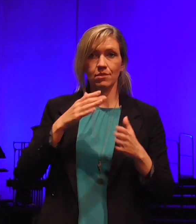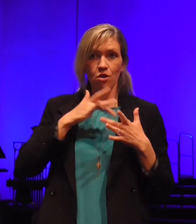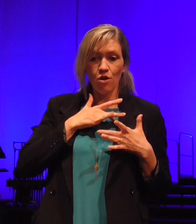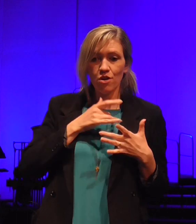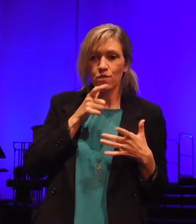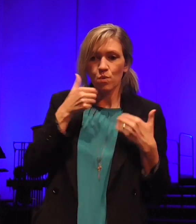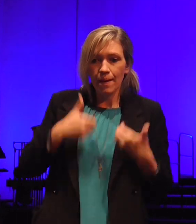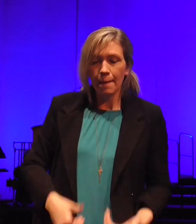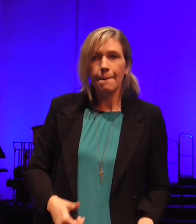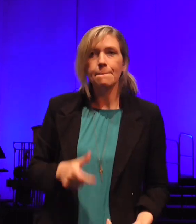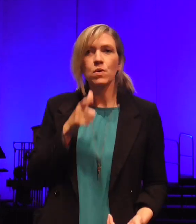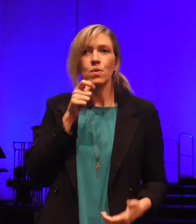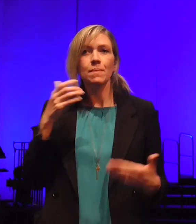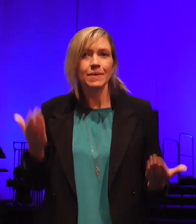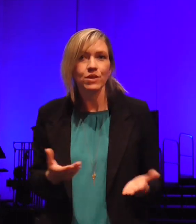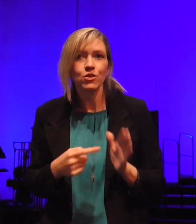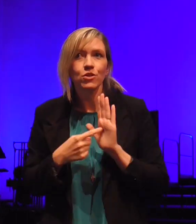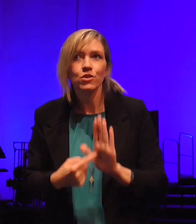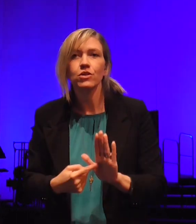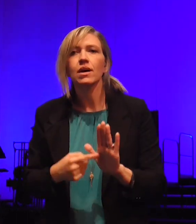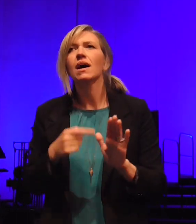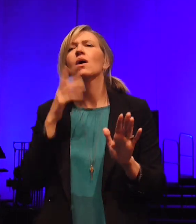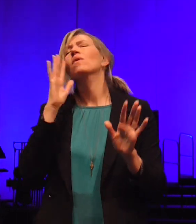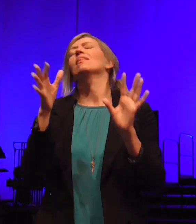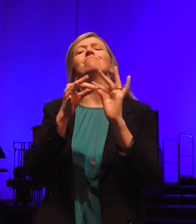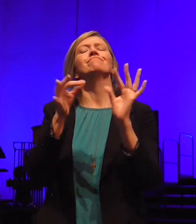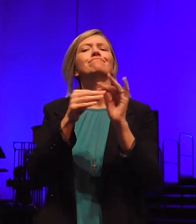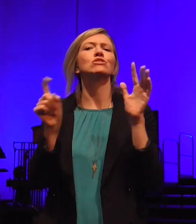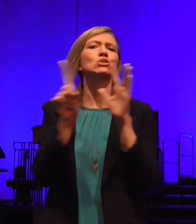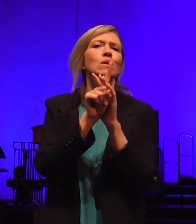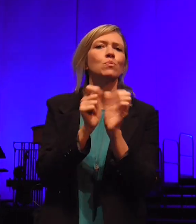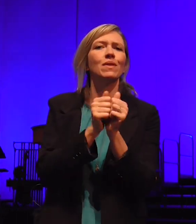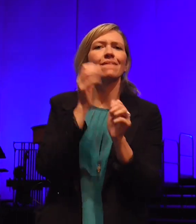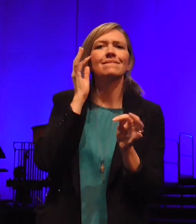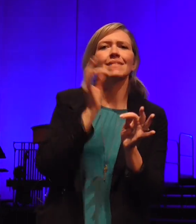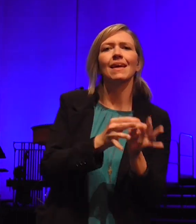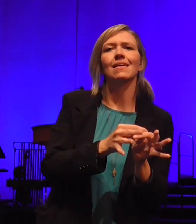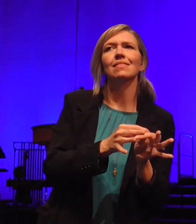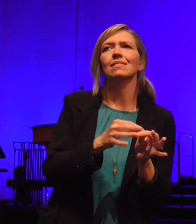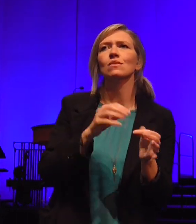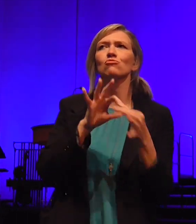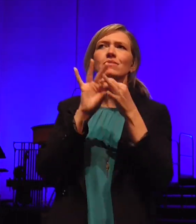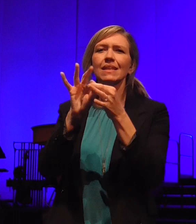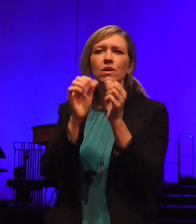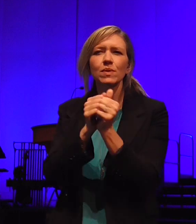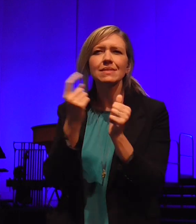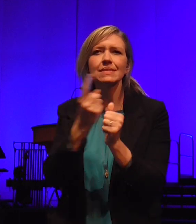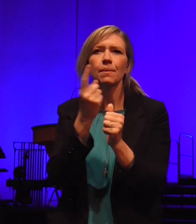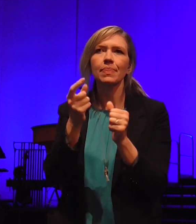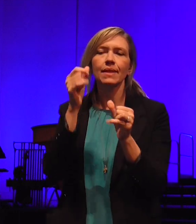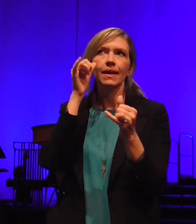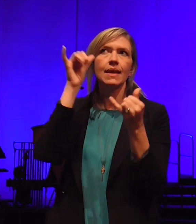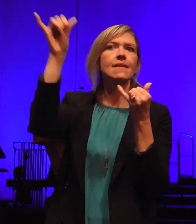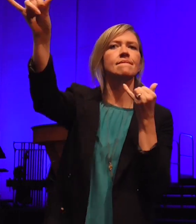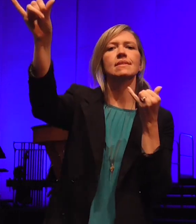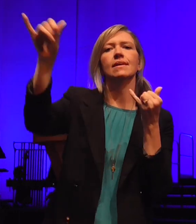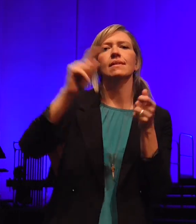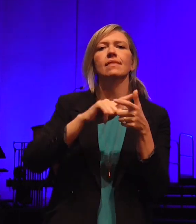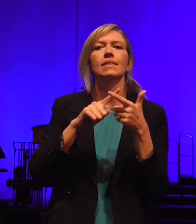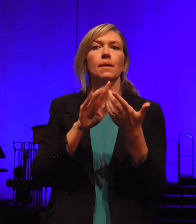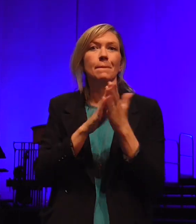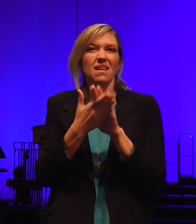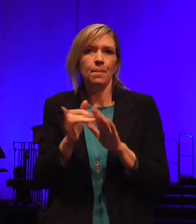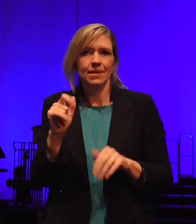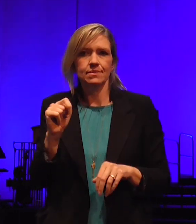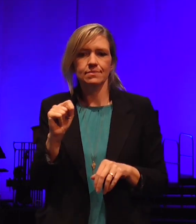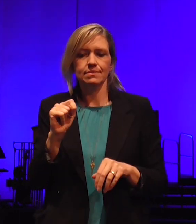who I am here to be. And so I'm going to speak my word with faith. I'm going to relate with something infinite, and I'm going to become it in